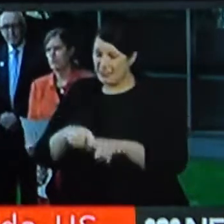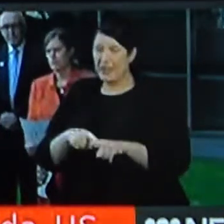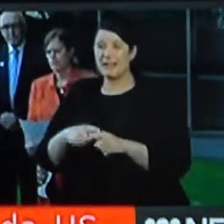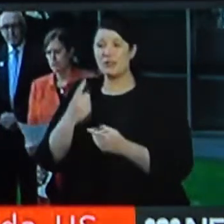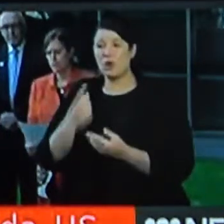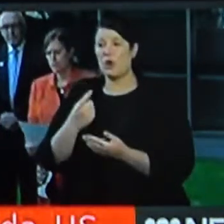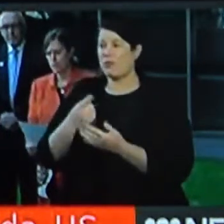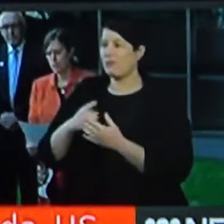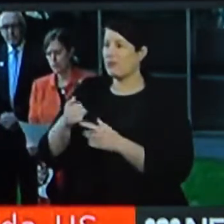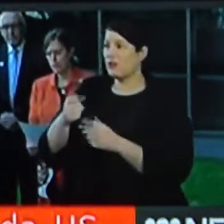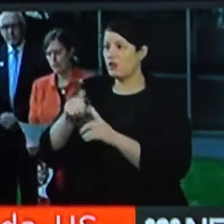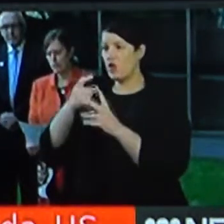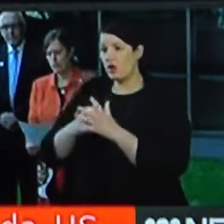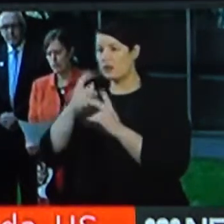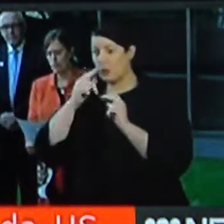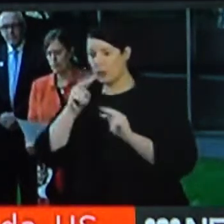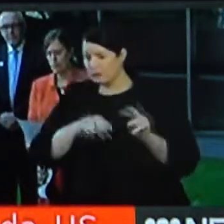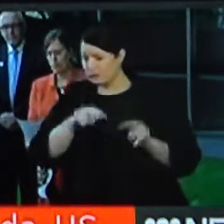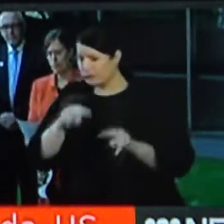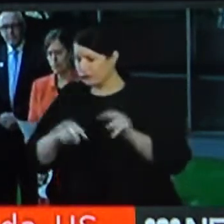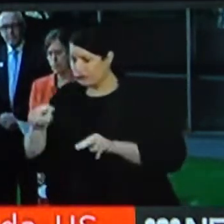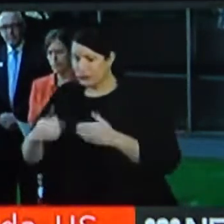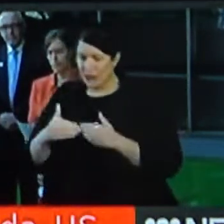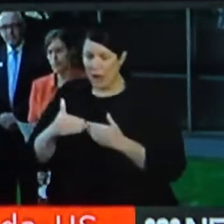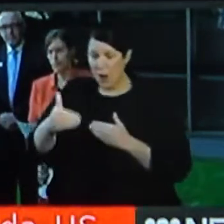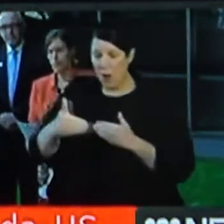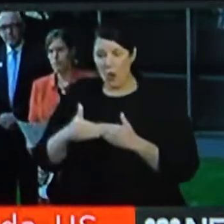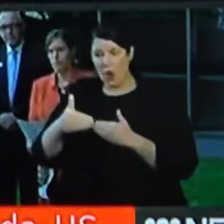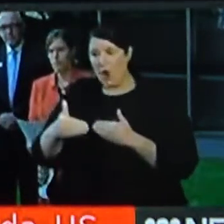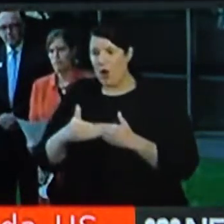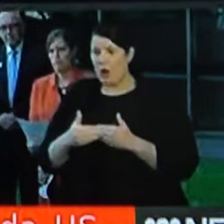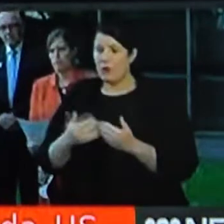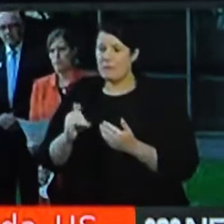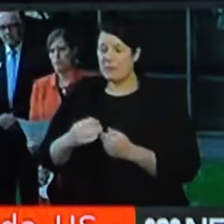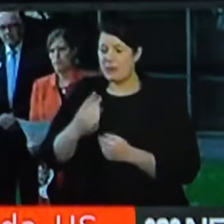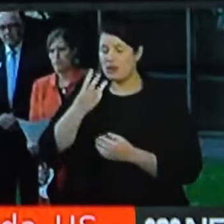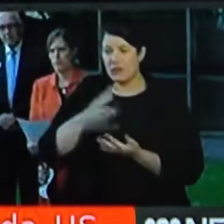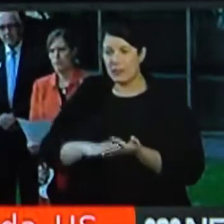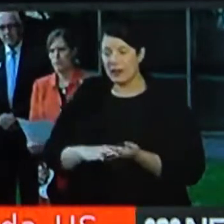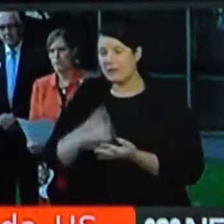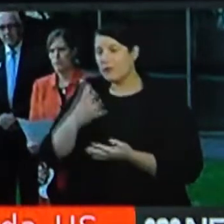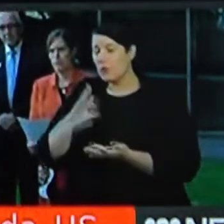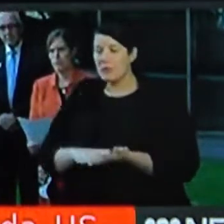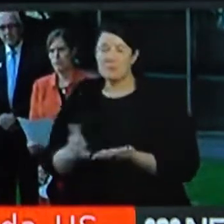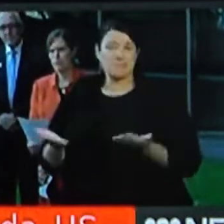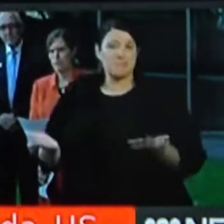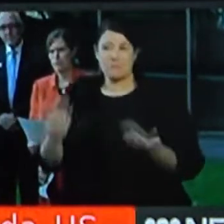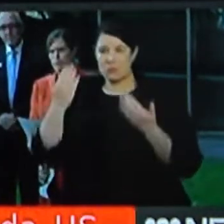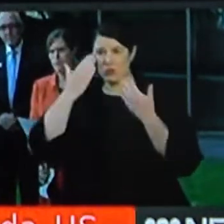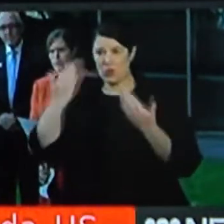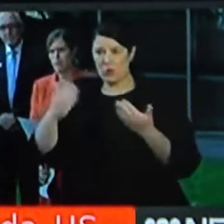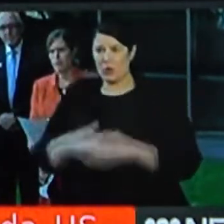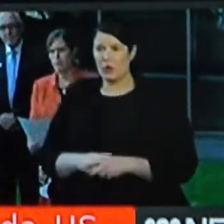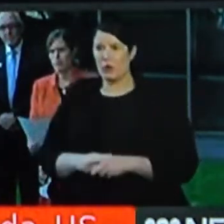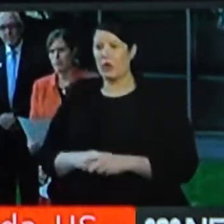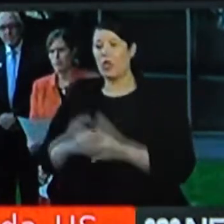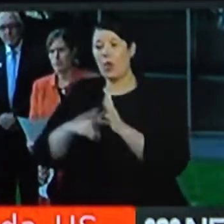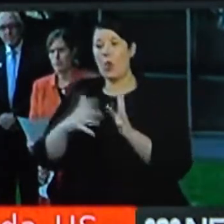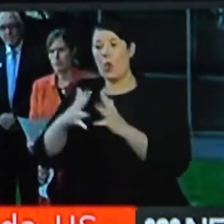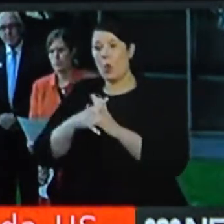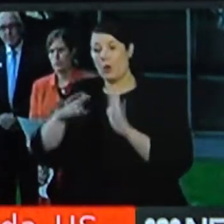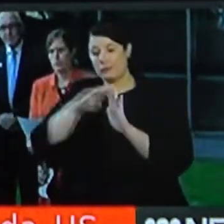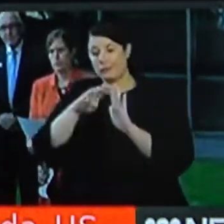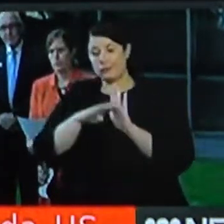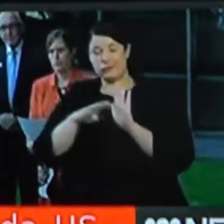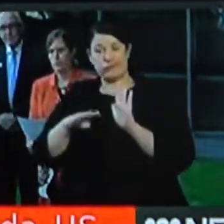health experts will advise us on how long we should have these restrictions in place for. Now, the days that the public orders are in place is just